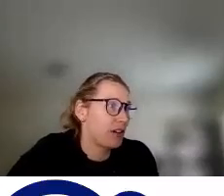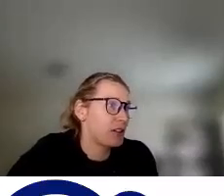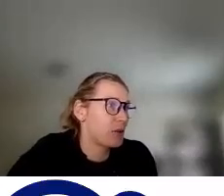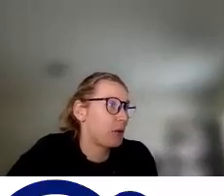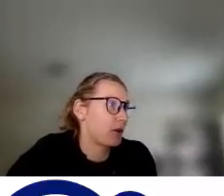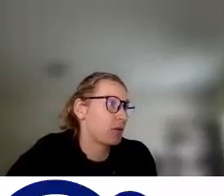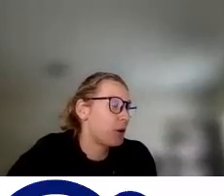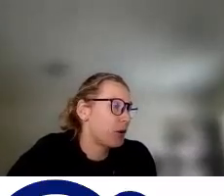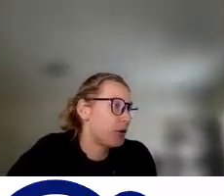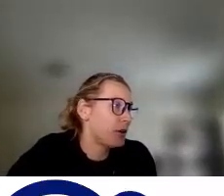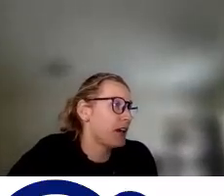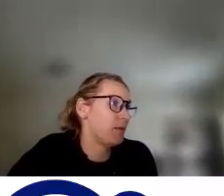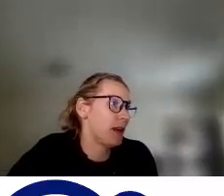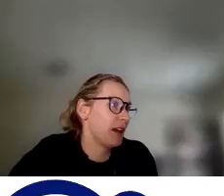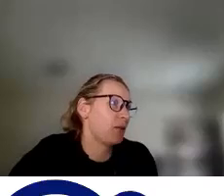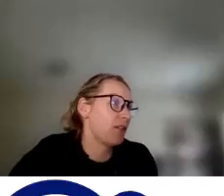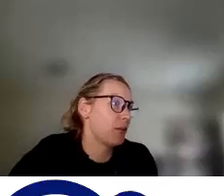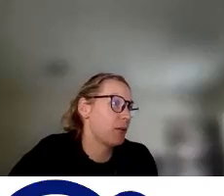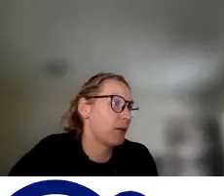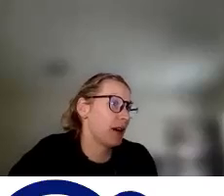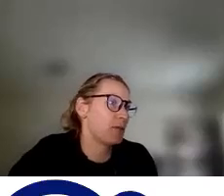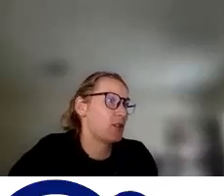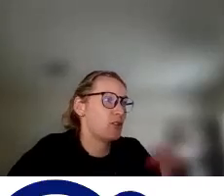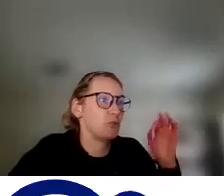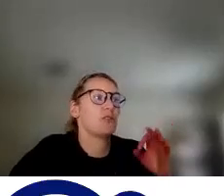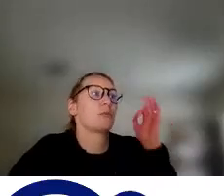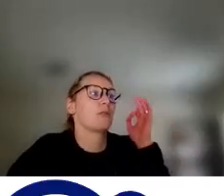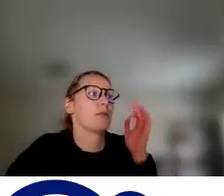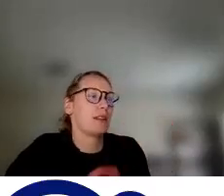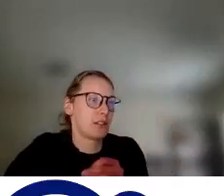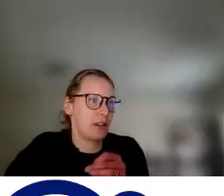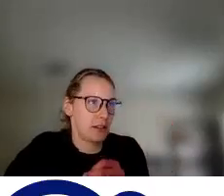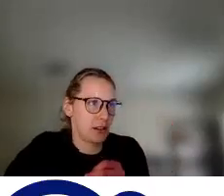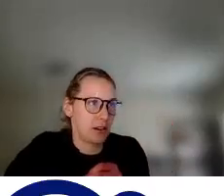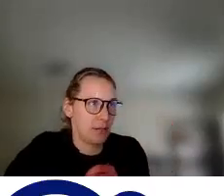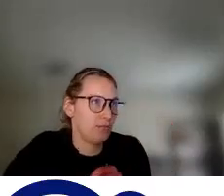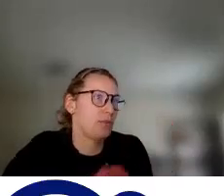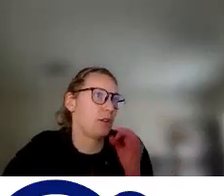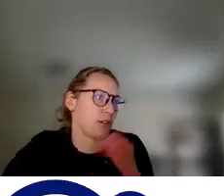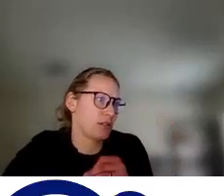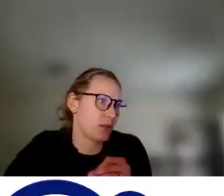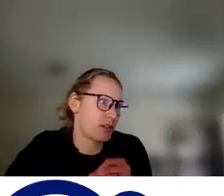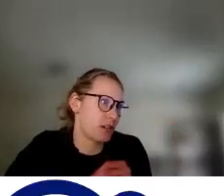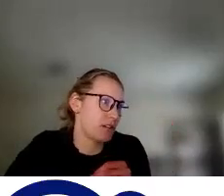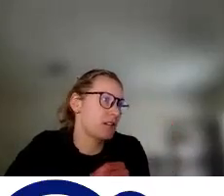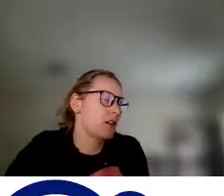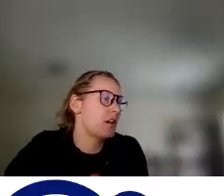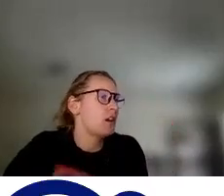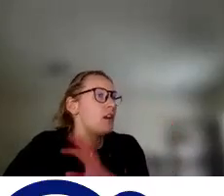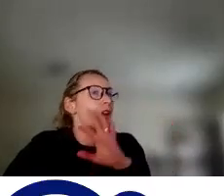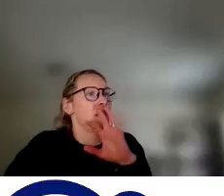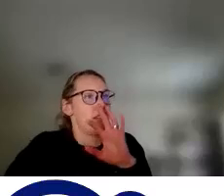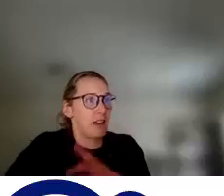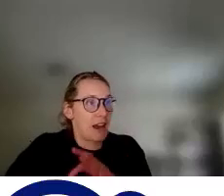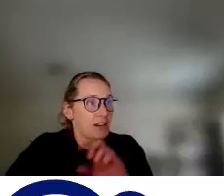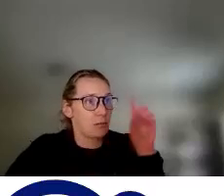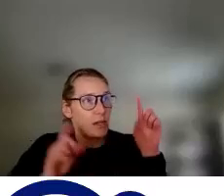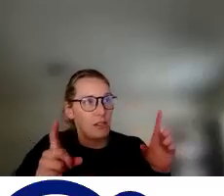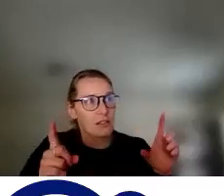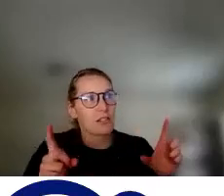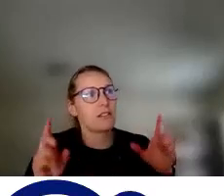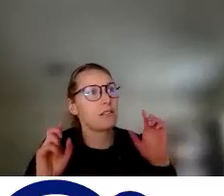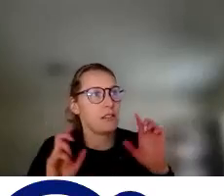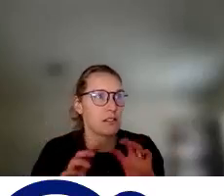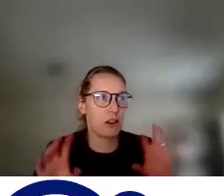Medicaid benefits or enrolled in Medicaid waiver programs due to parental income and resources.